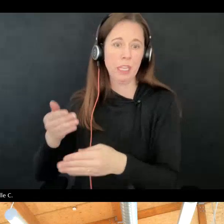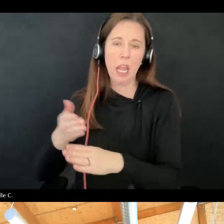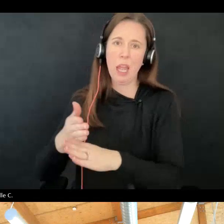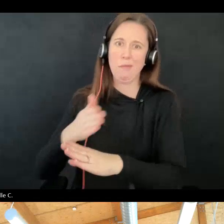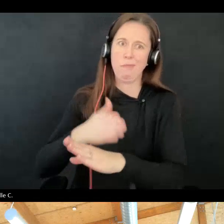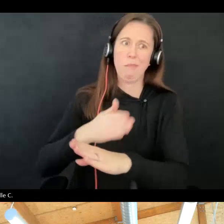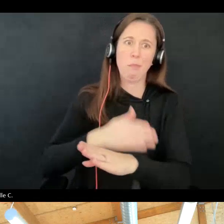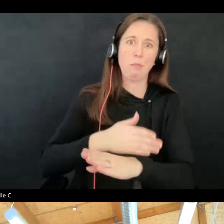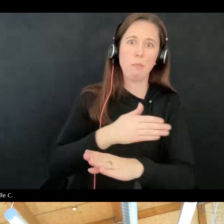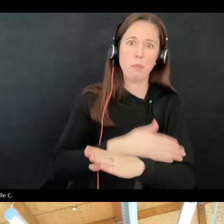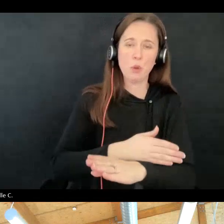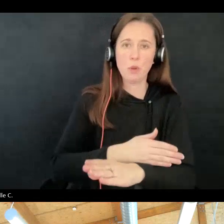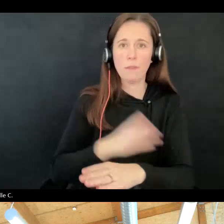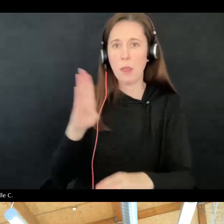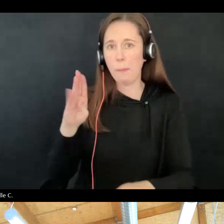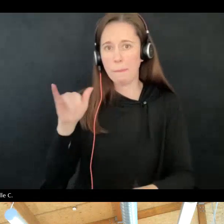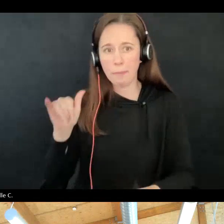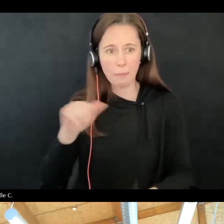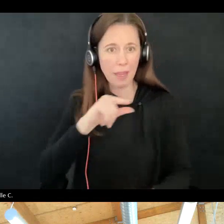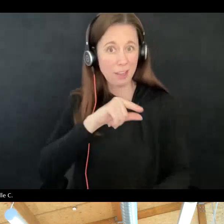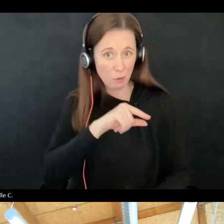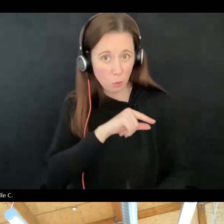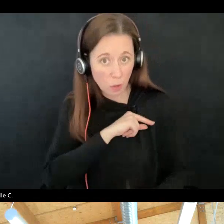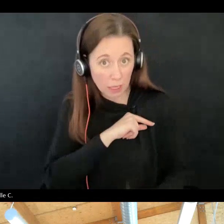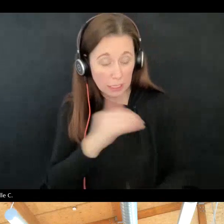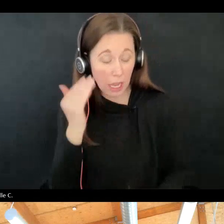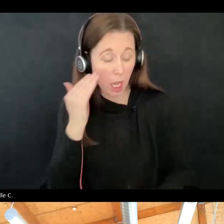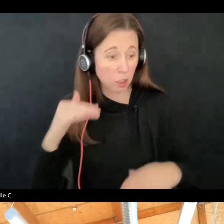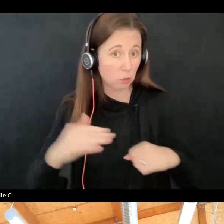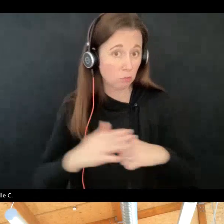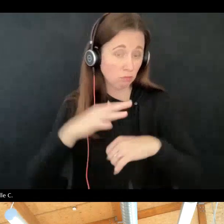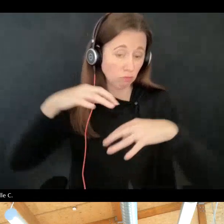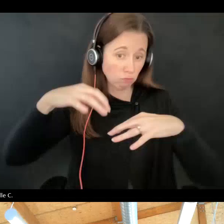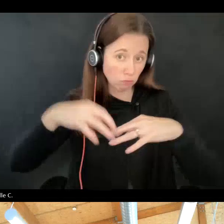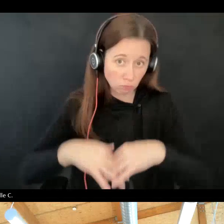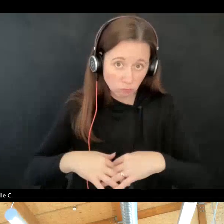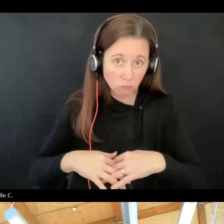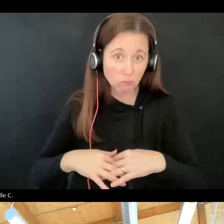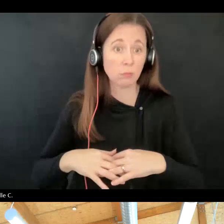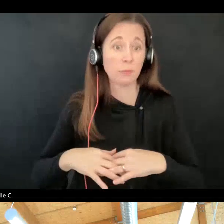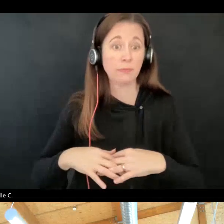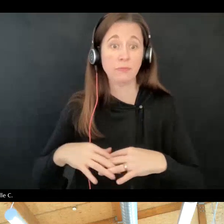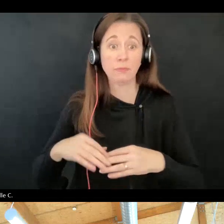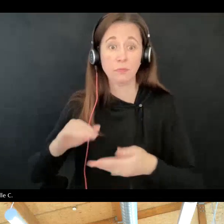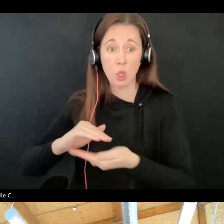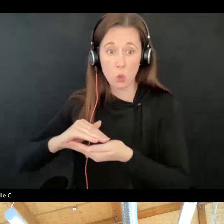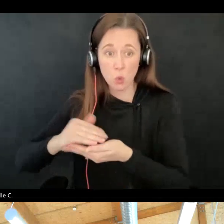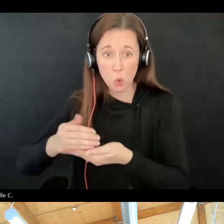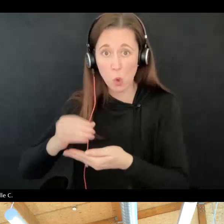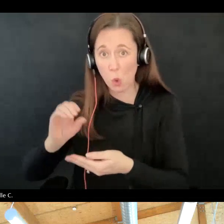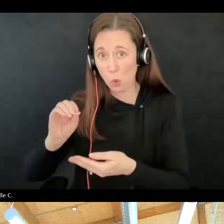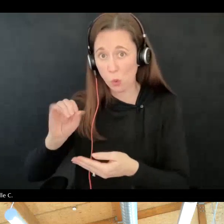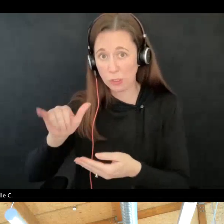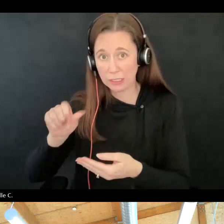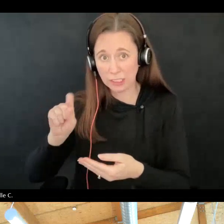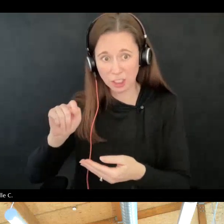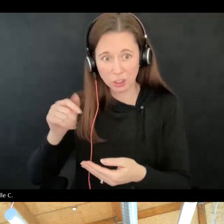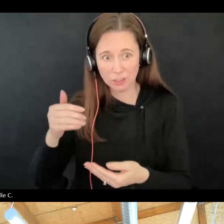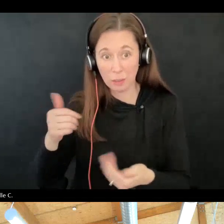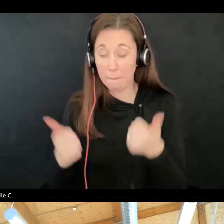of the Chesapeake Bay. I'm familiar with the indigenous history of oysters. A lot of people don't know that when